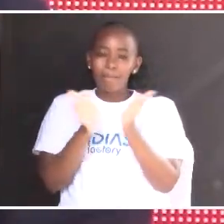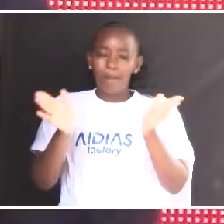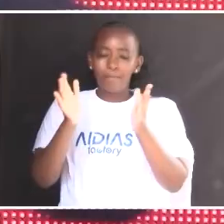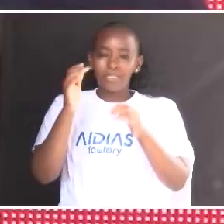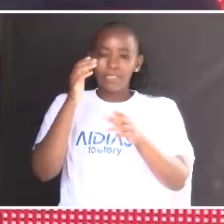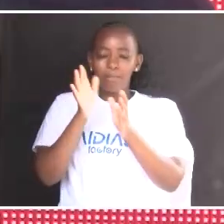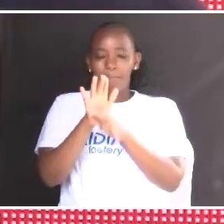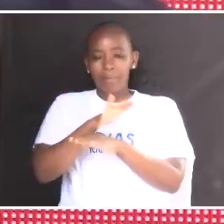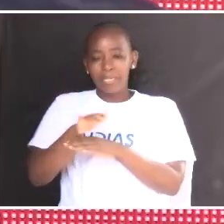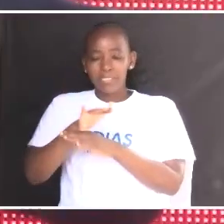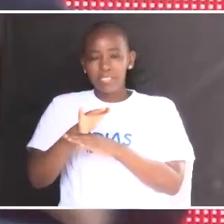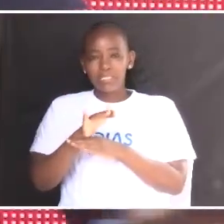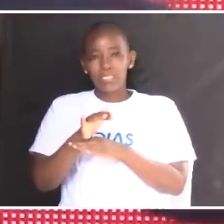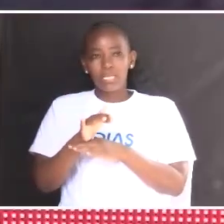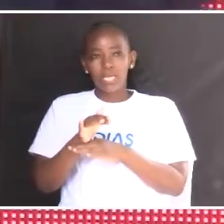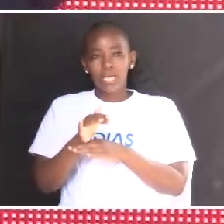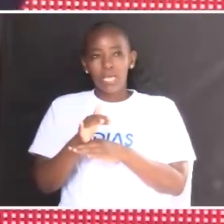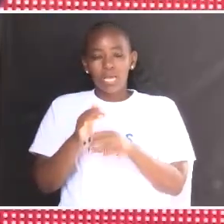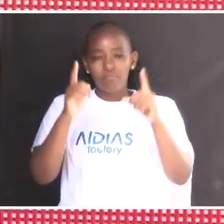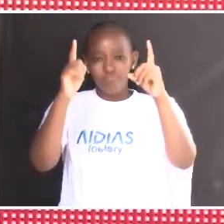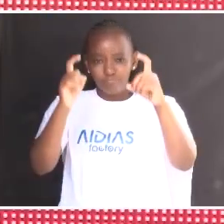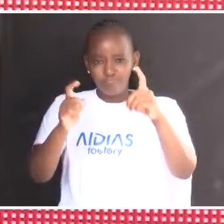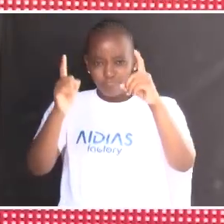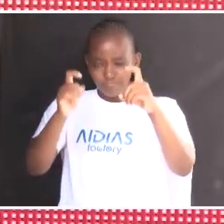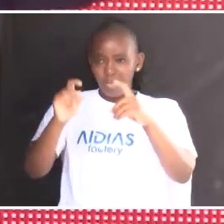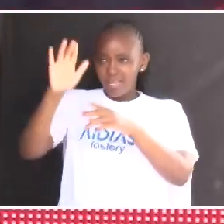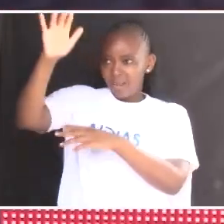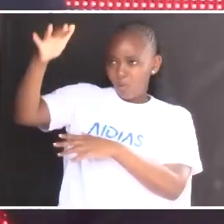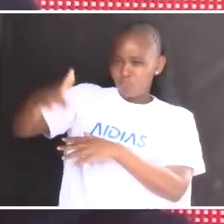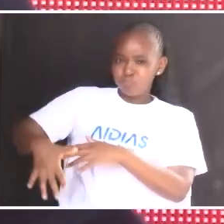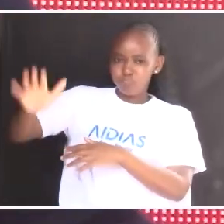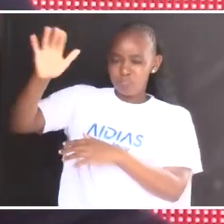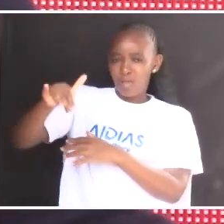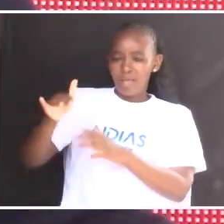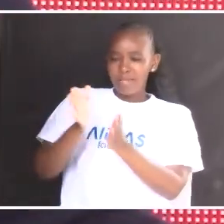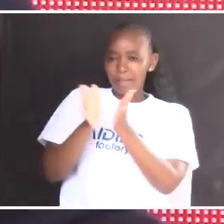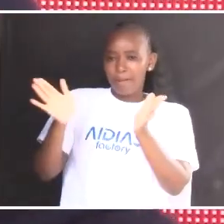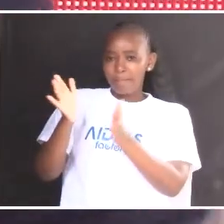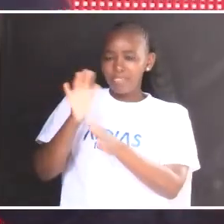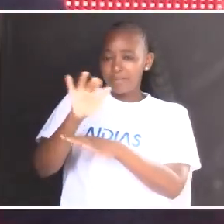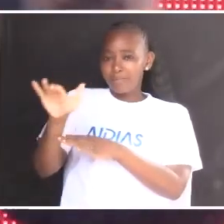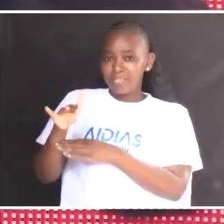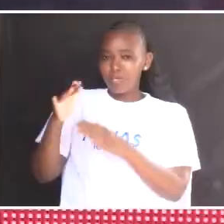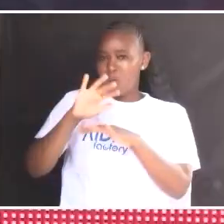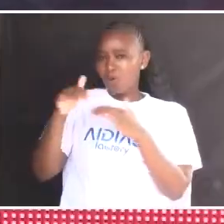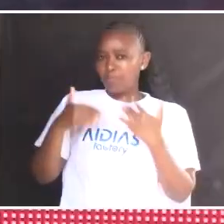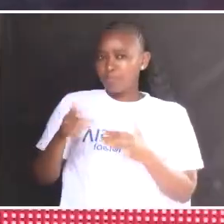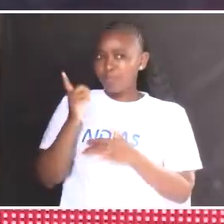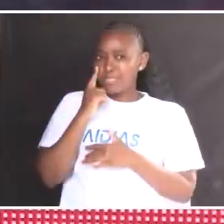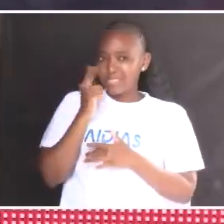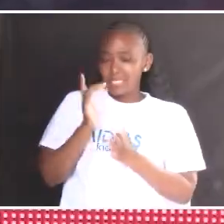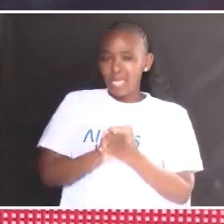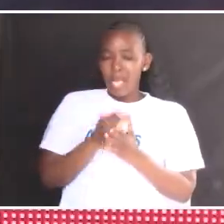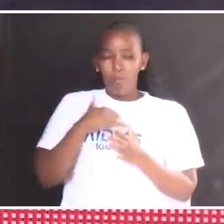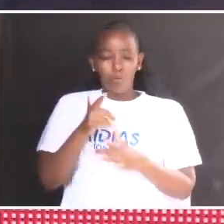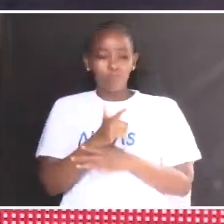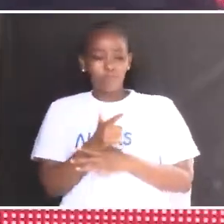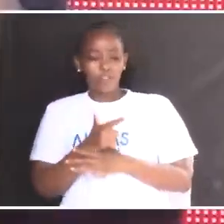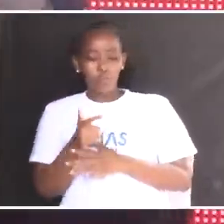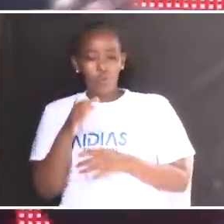amepiga picha, ameweka drawing, ameweka somewhere in a wall in a public place where anybody can view it. Mimi naenda hapo nataka kushoot video